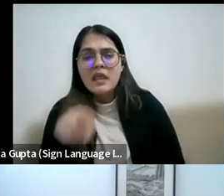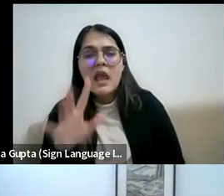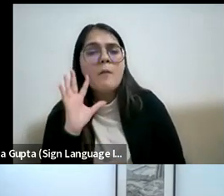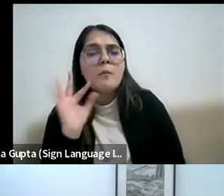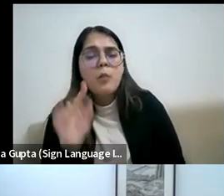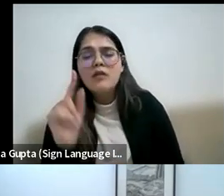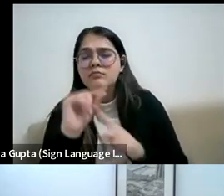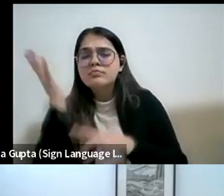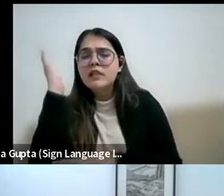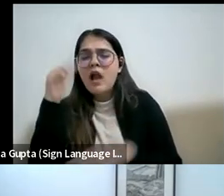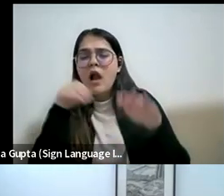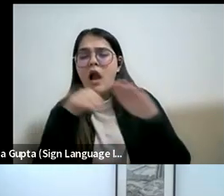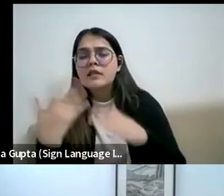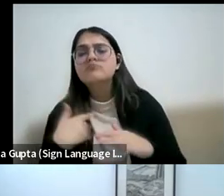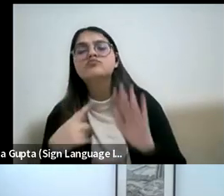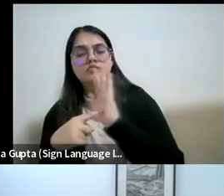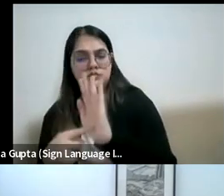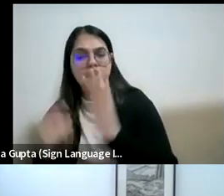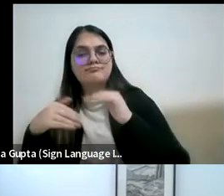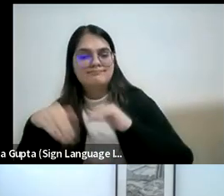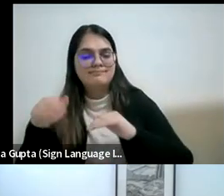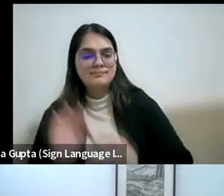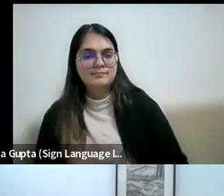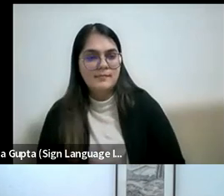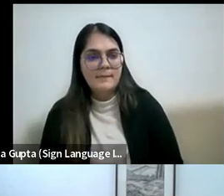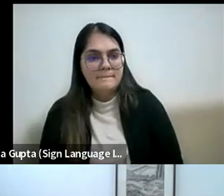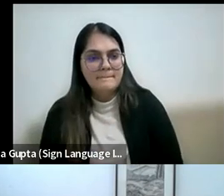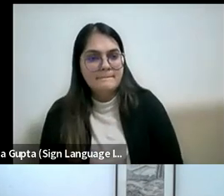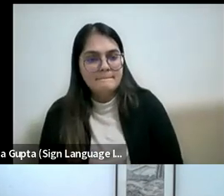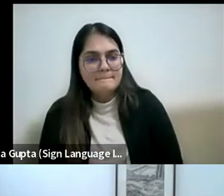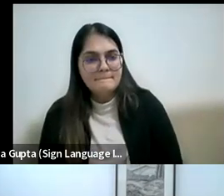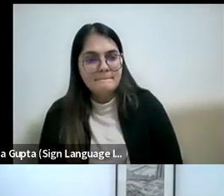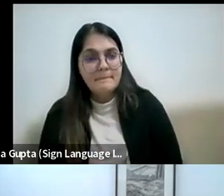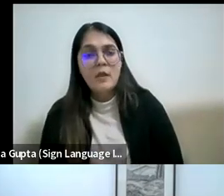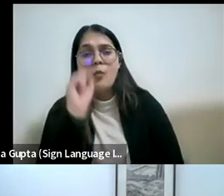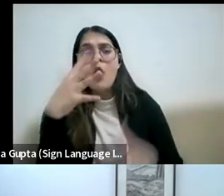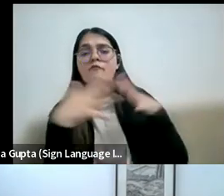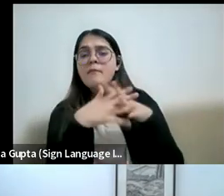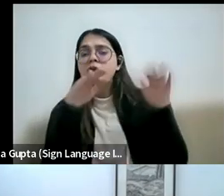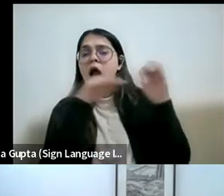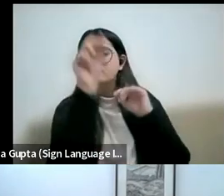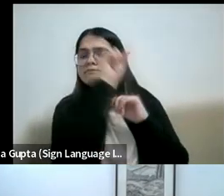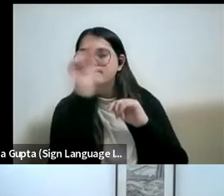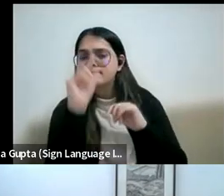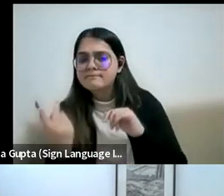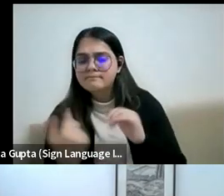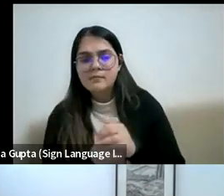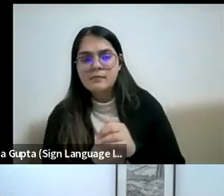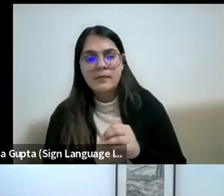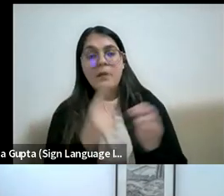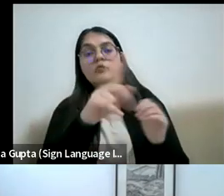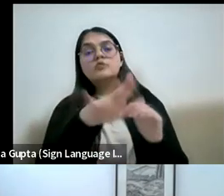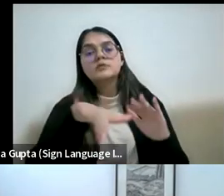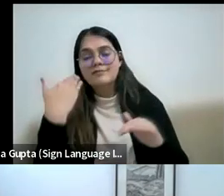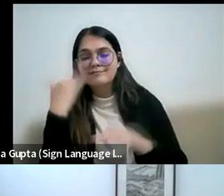and what we have for on our plates, or what we have on our website, at the end of which I will begin with the